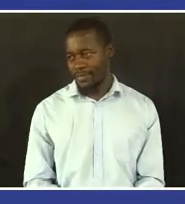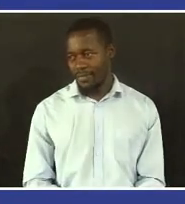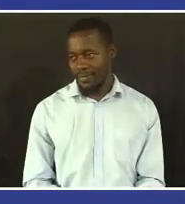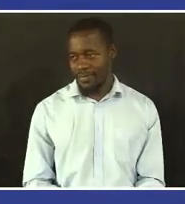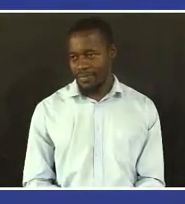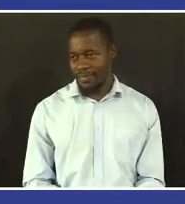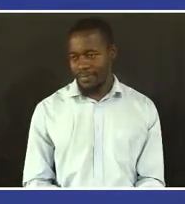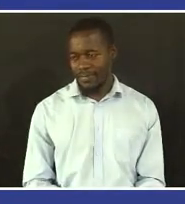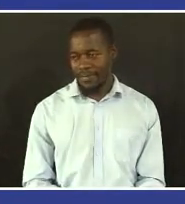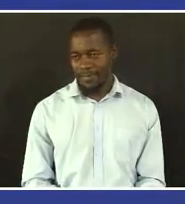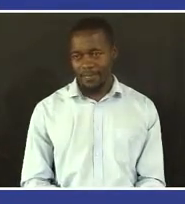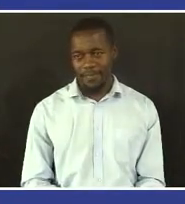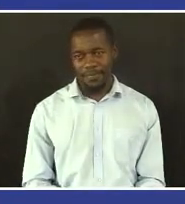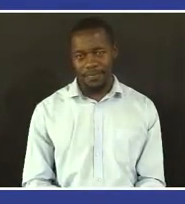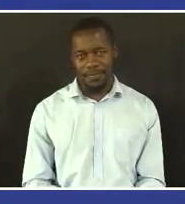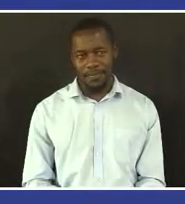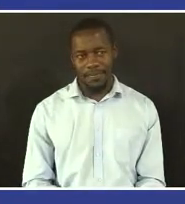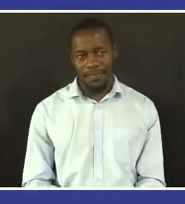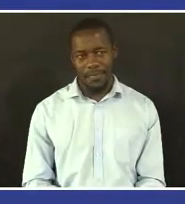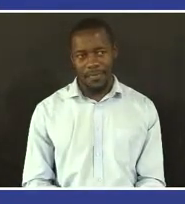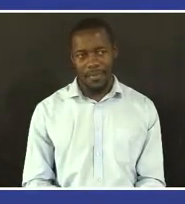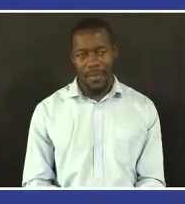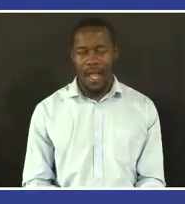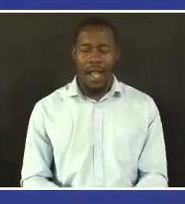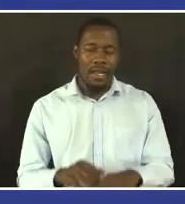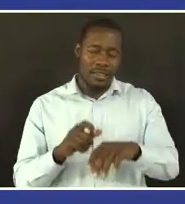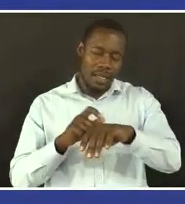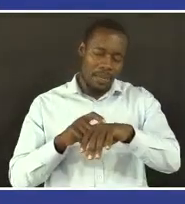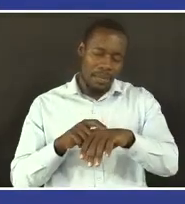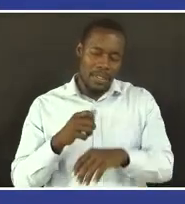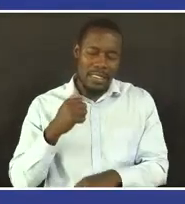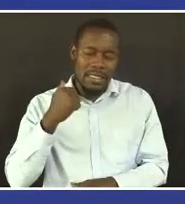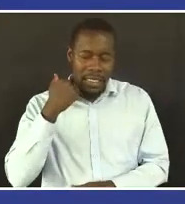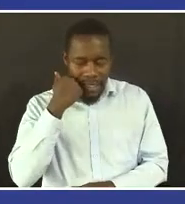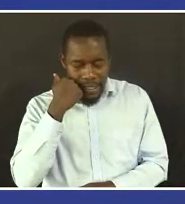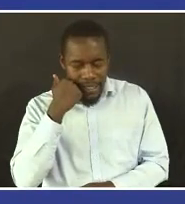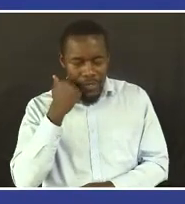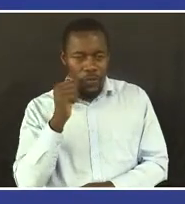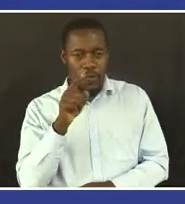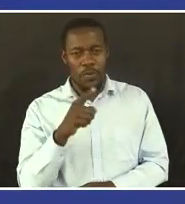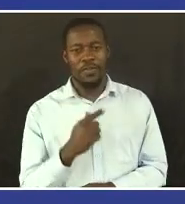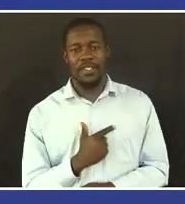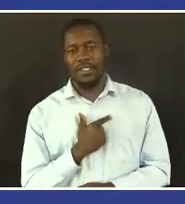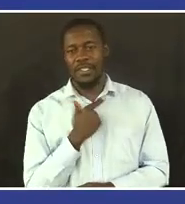ministry. I was sick and you visited me.